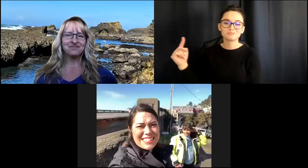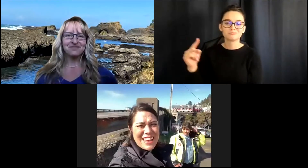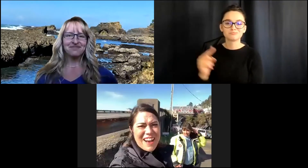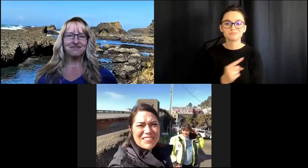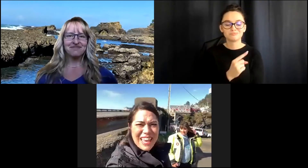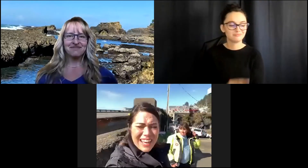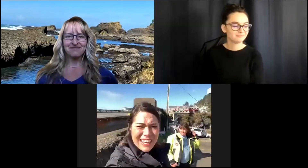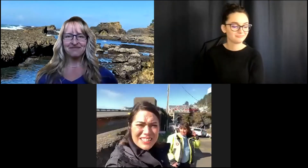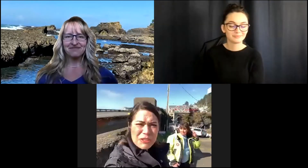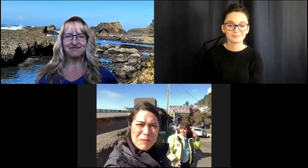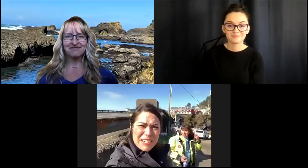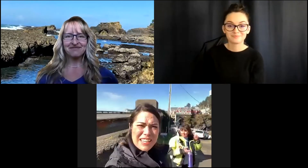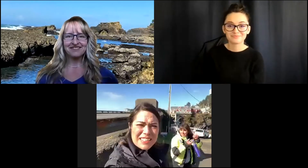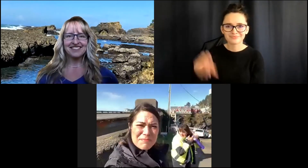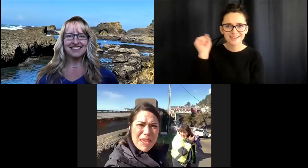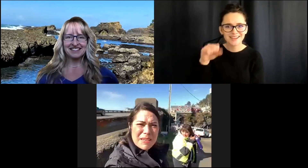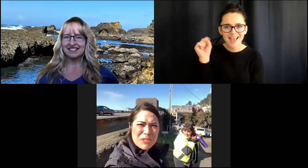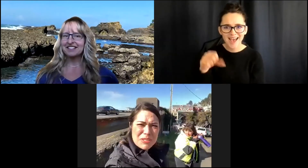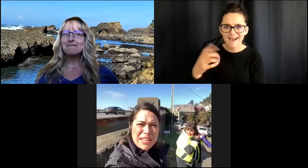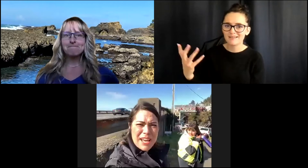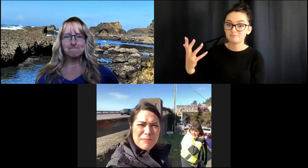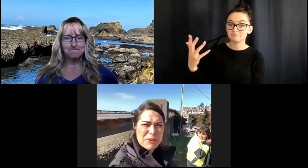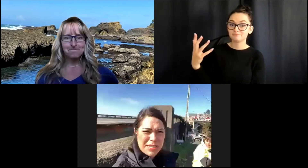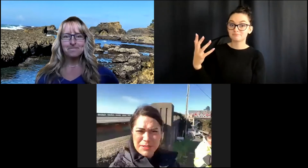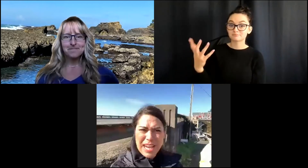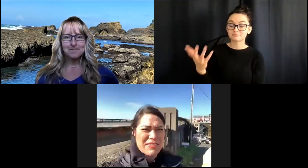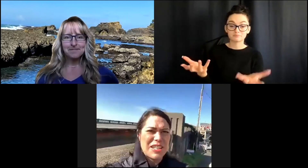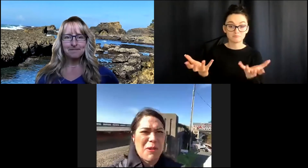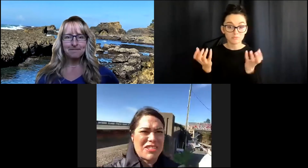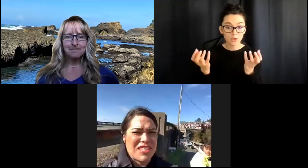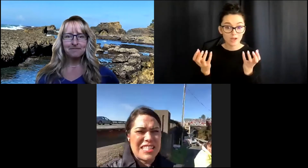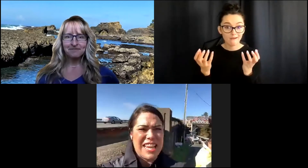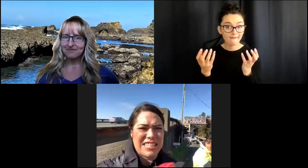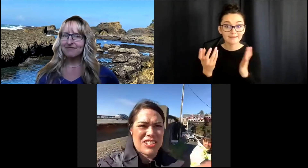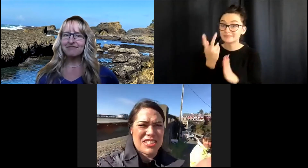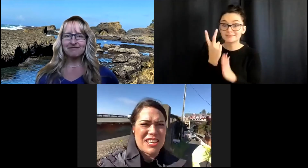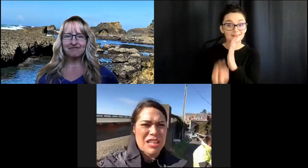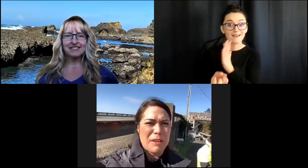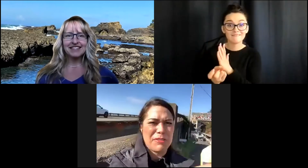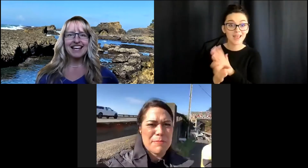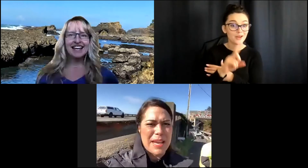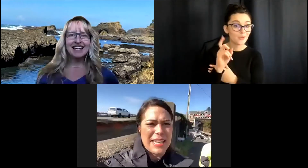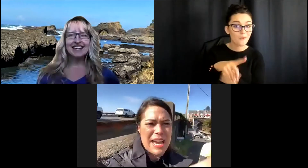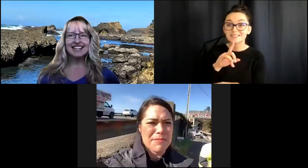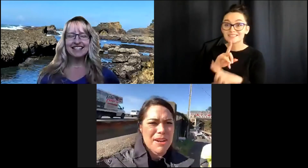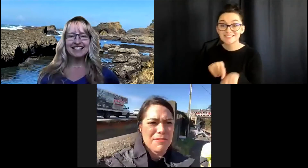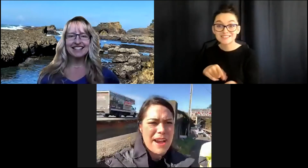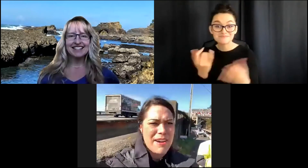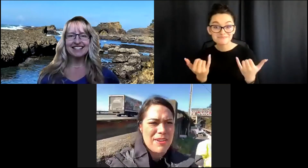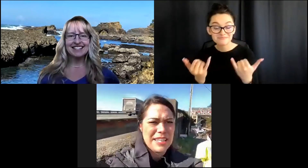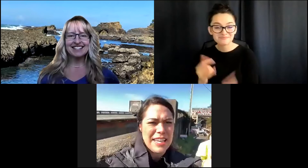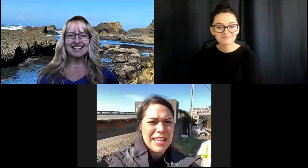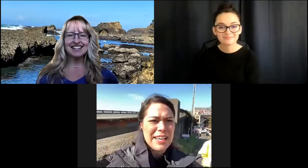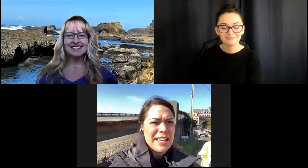And yeah, do we want to maybe do some dive into questions and answers here? And let me flip my camera